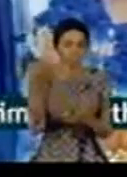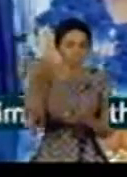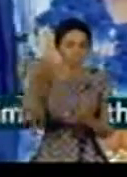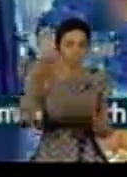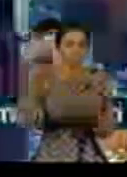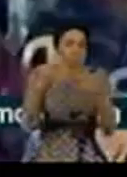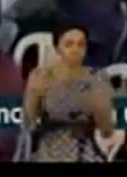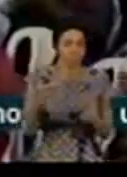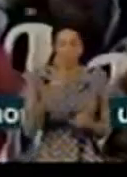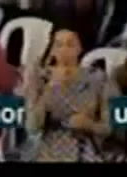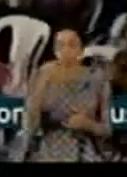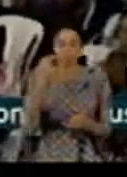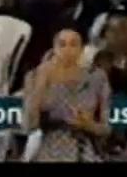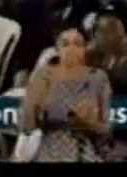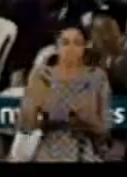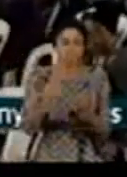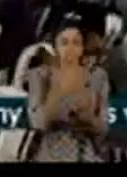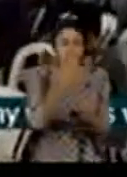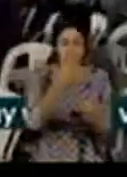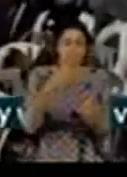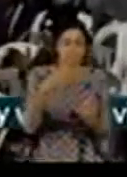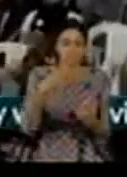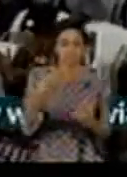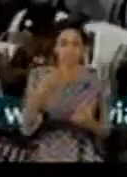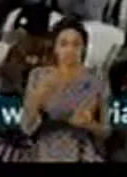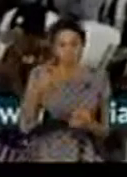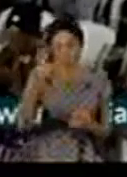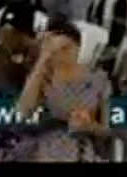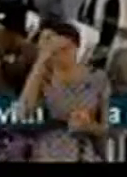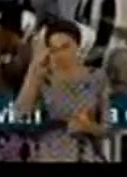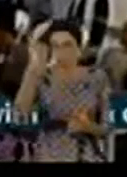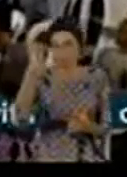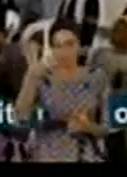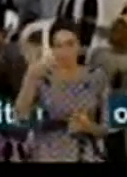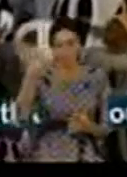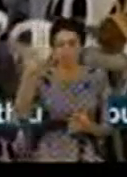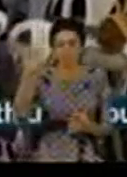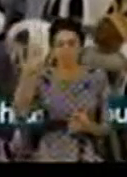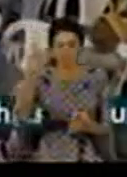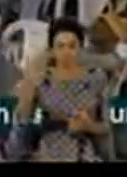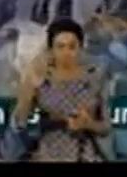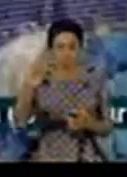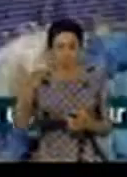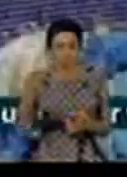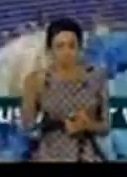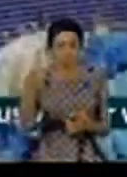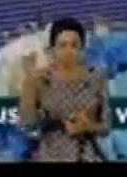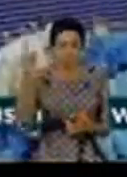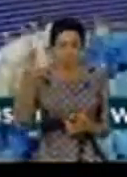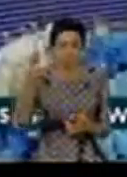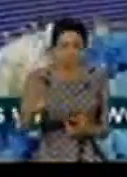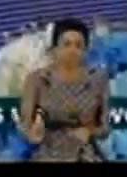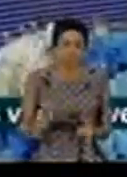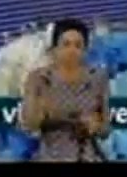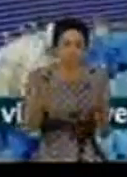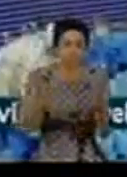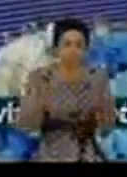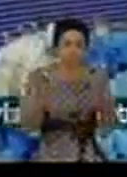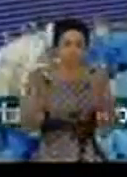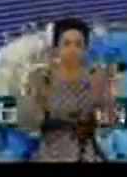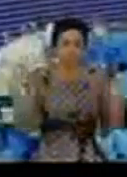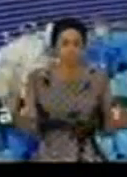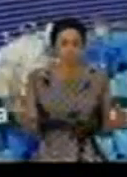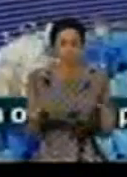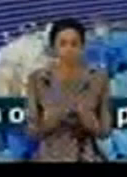God the glory. I have battled enough. Praise the Lord. Glory be to God. The miracle is taking place. Let's bring them out